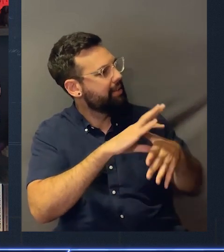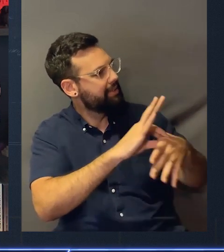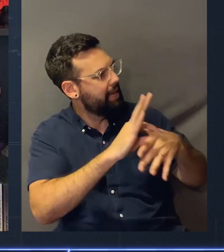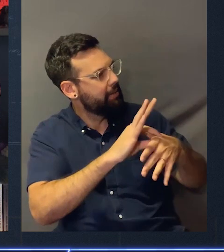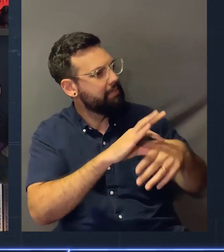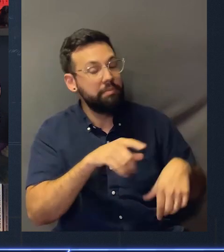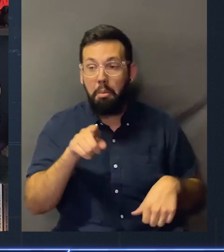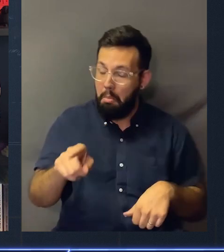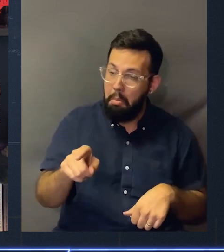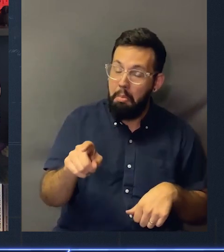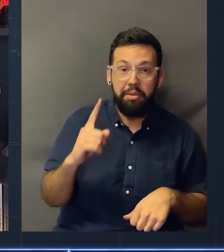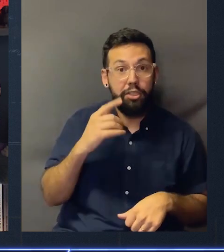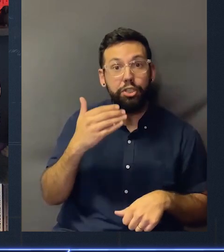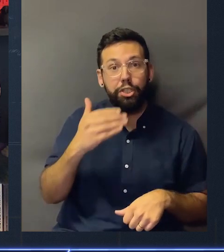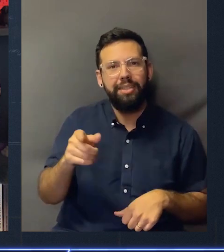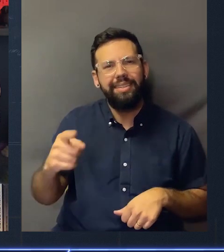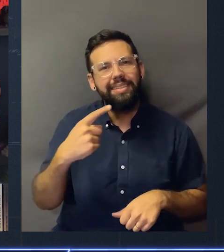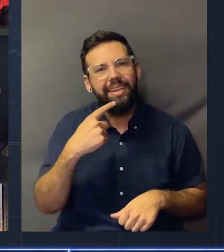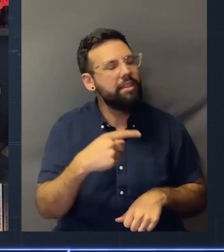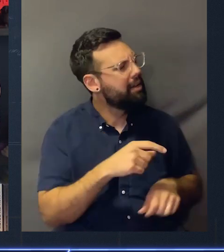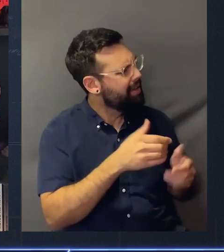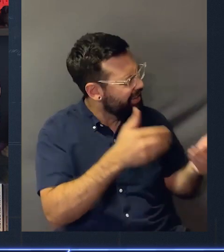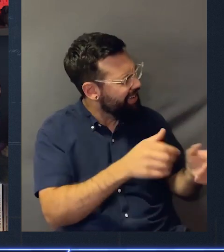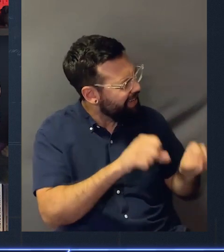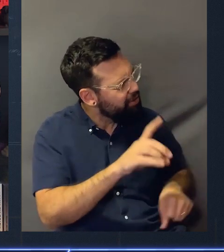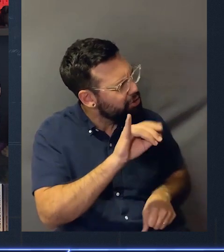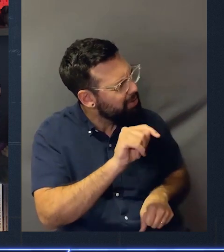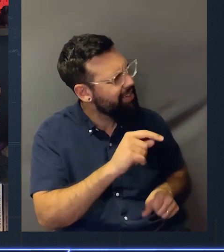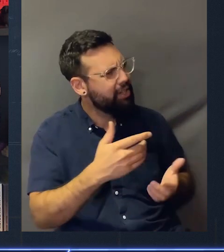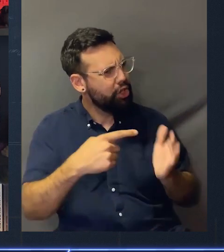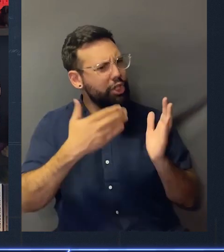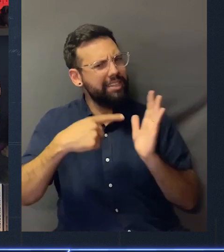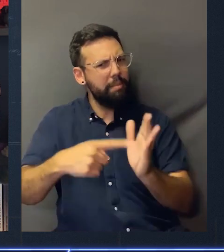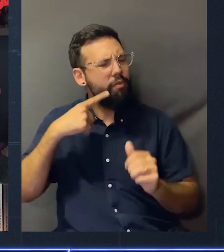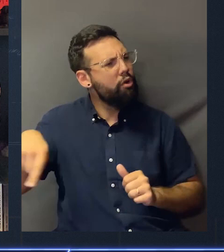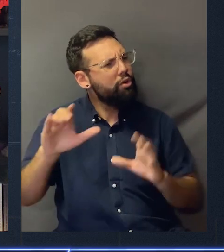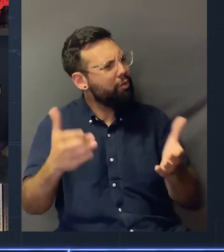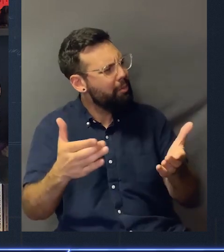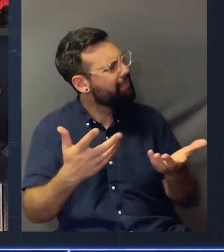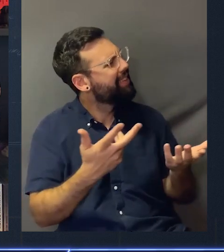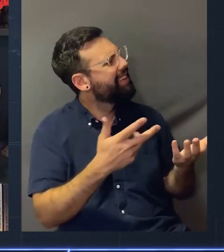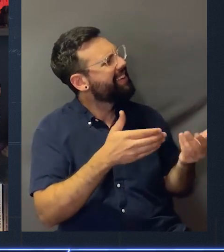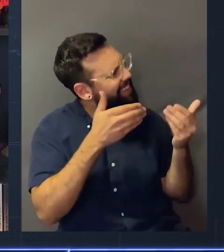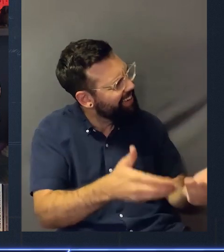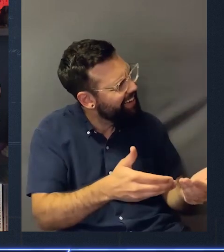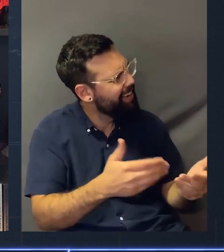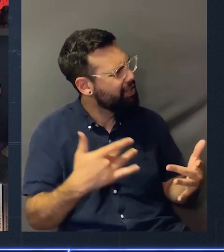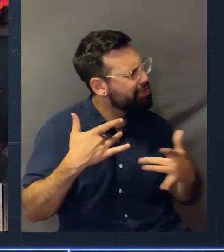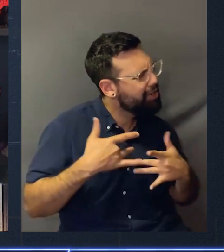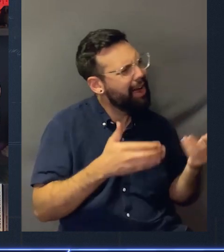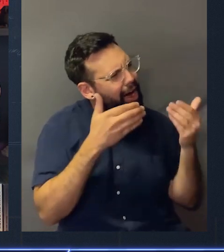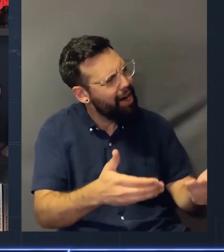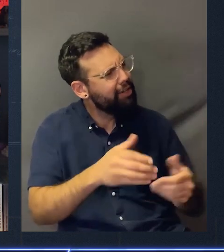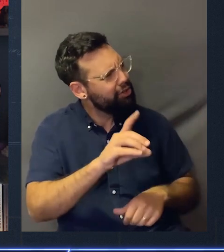good, right? And she says, you can do this. You got to set a good example for the group, and just don't be such a big baby about this.